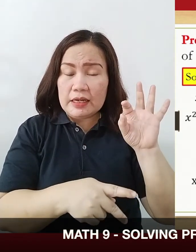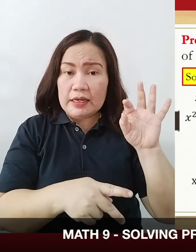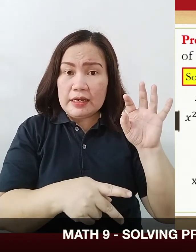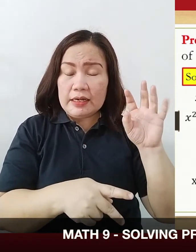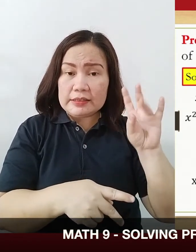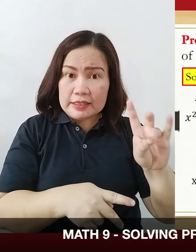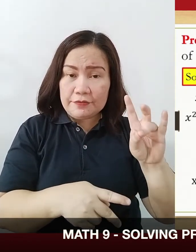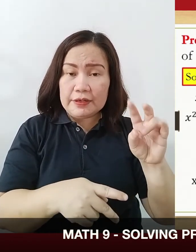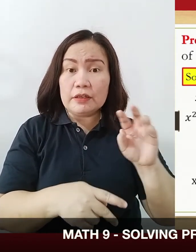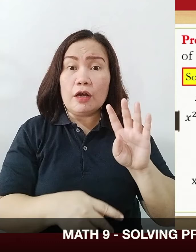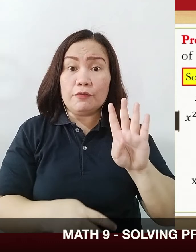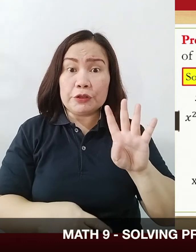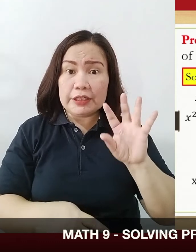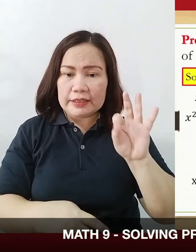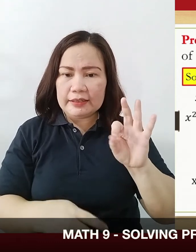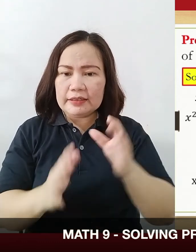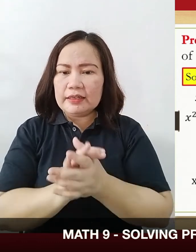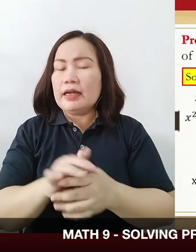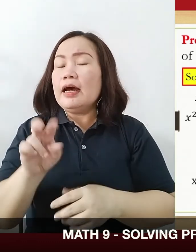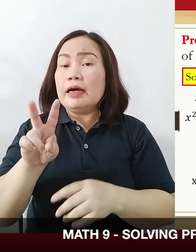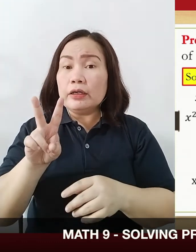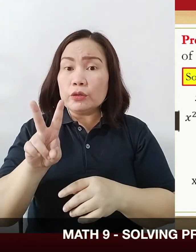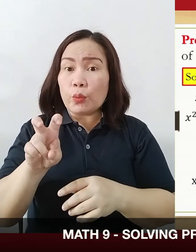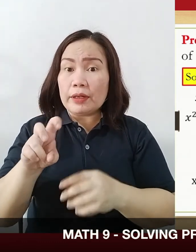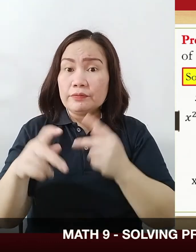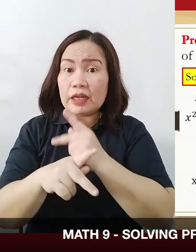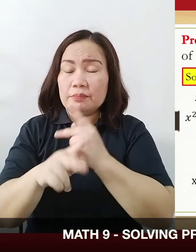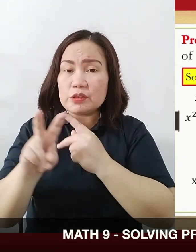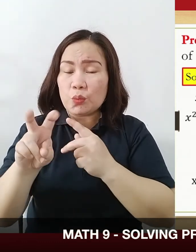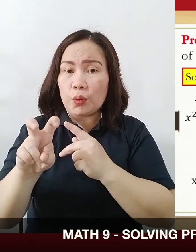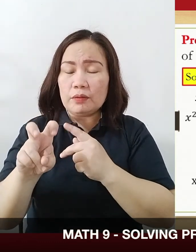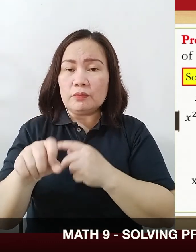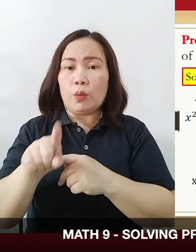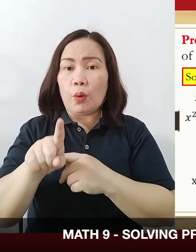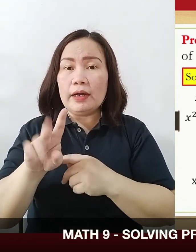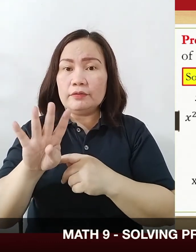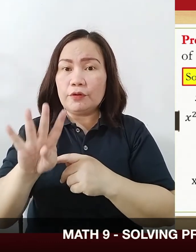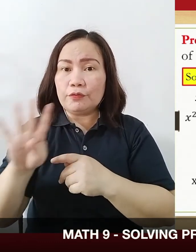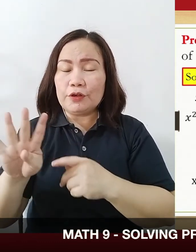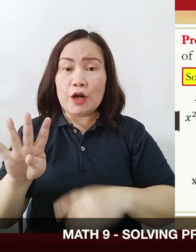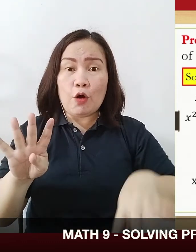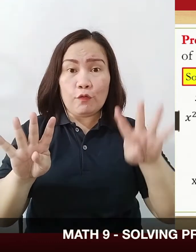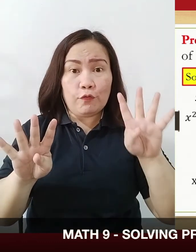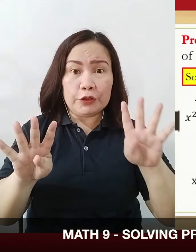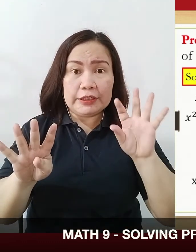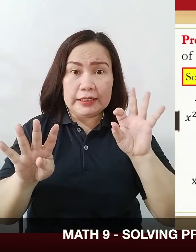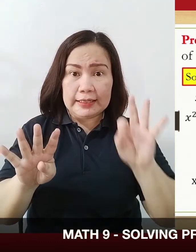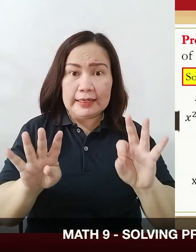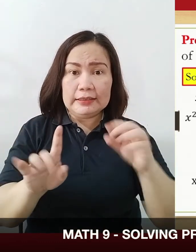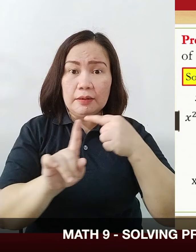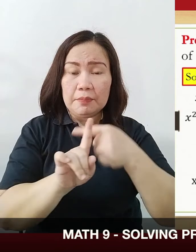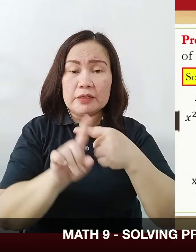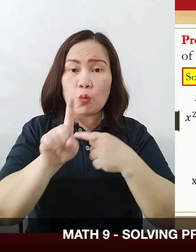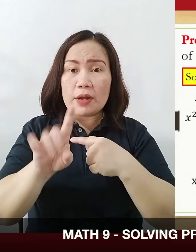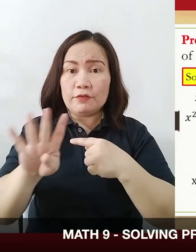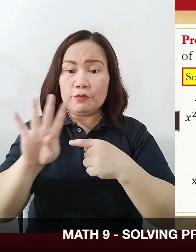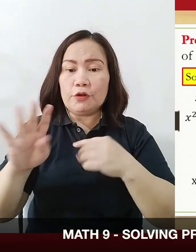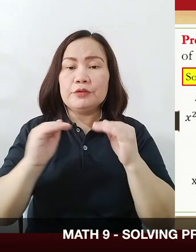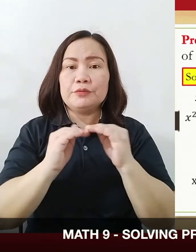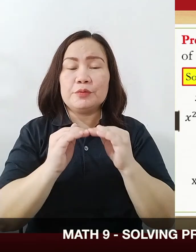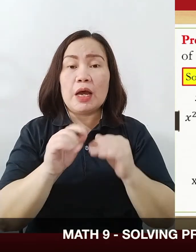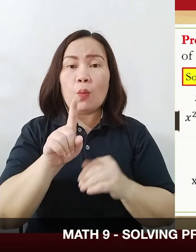49, the square of 12 is 144, and 49 plus 144, that is